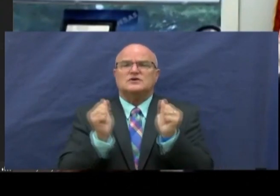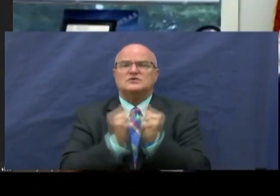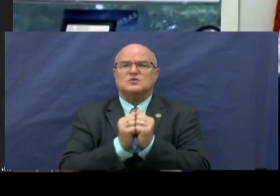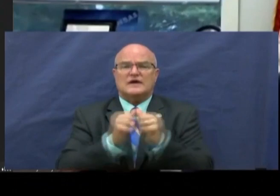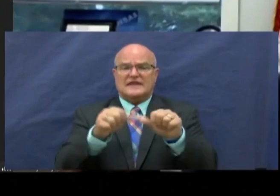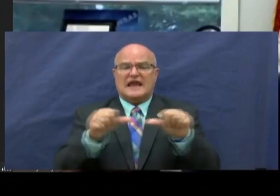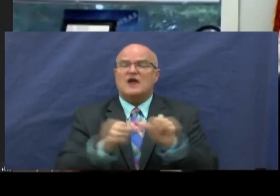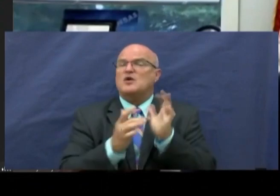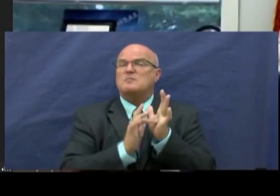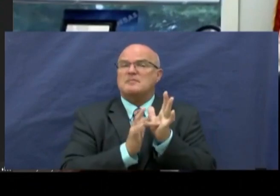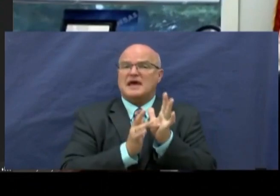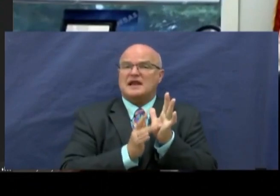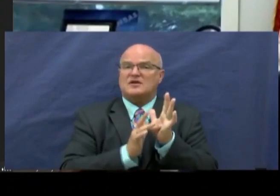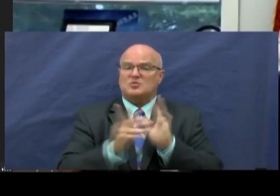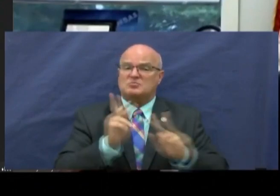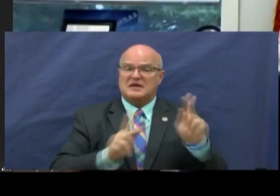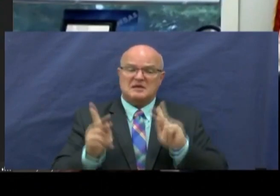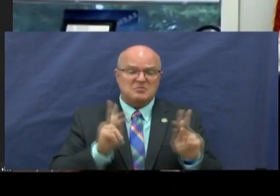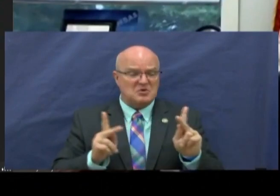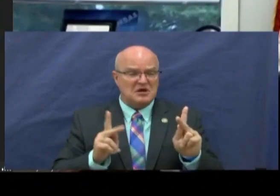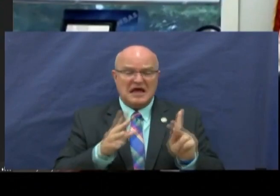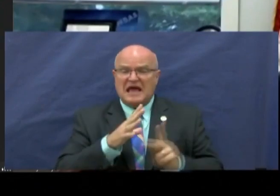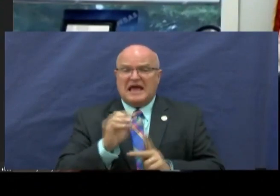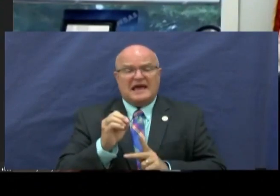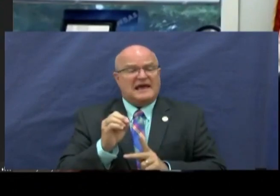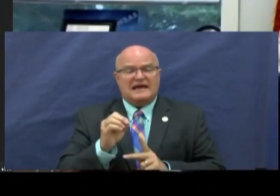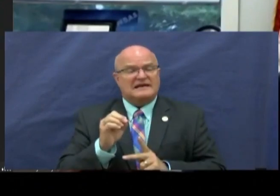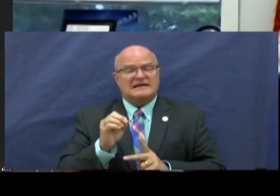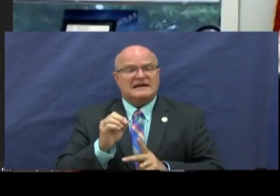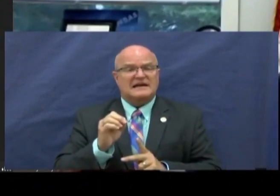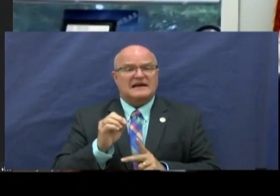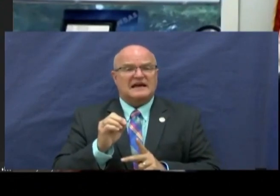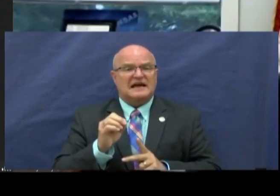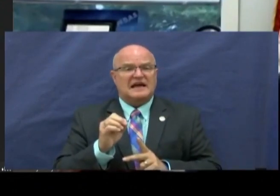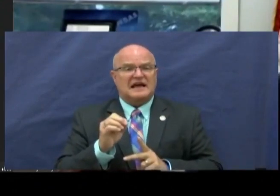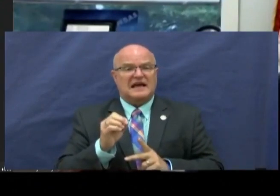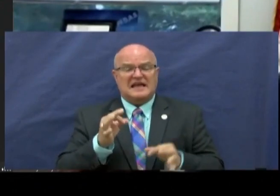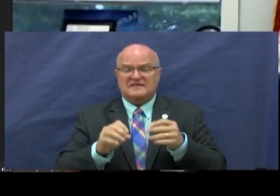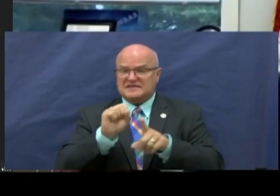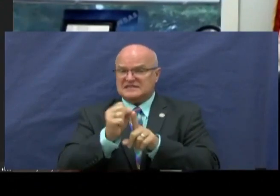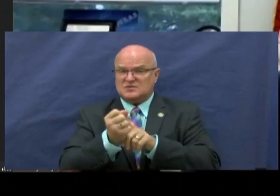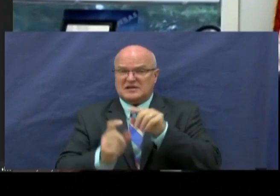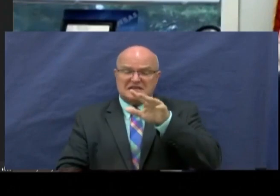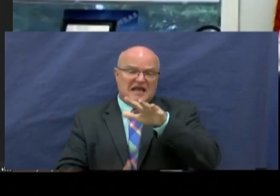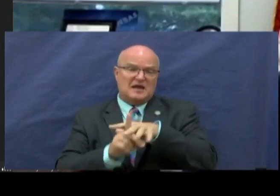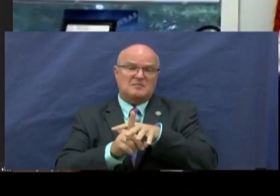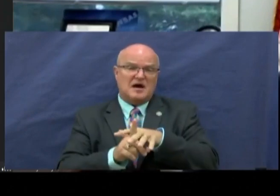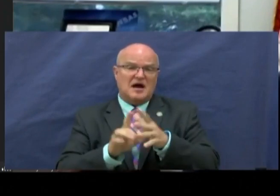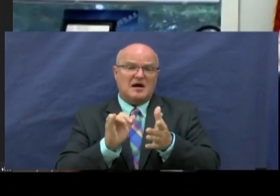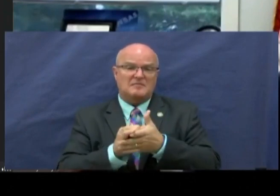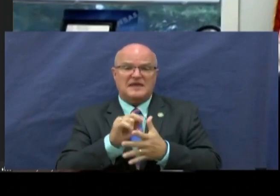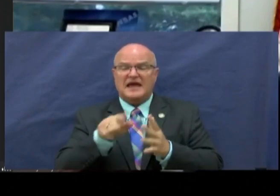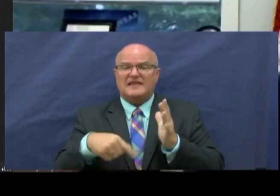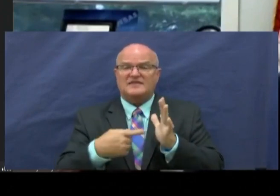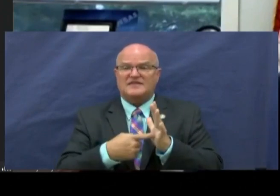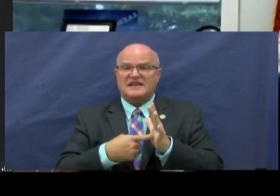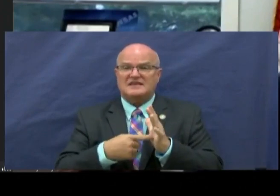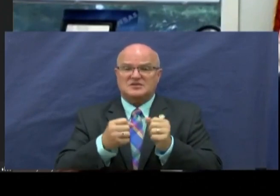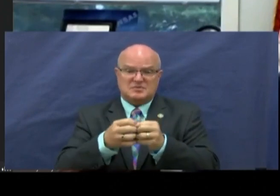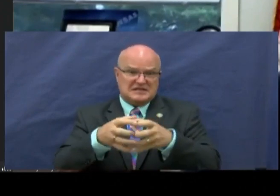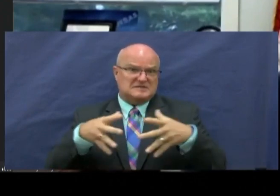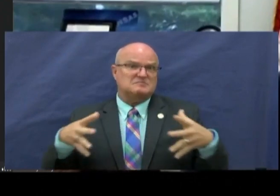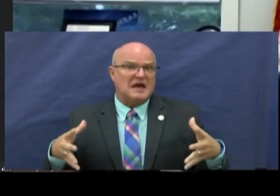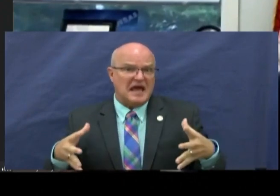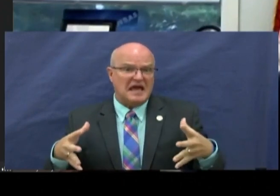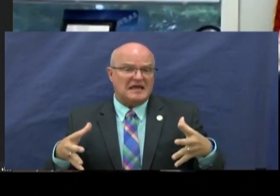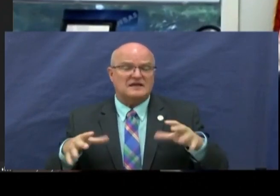area medical providers, and that if it became a situation where this pilot could be expanded and they